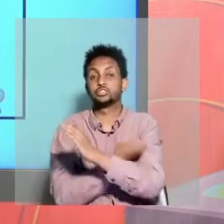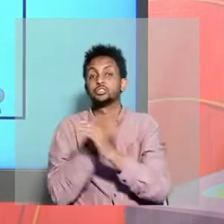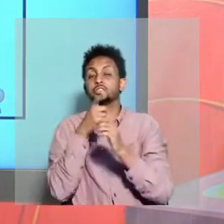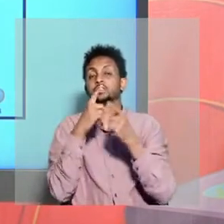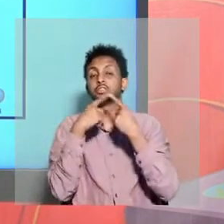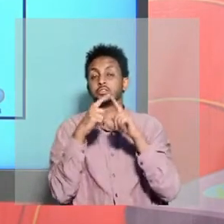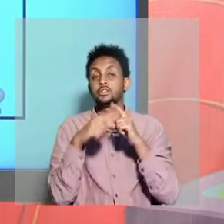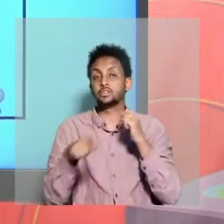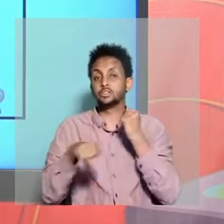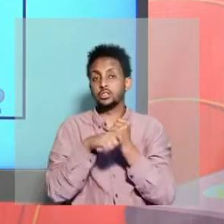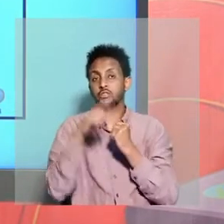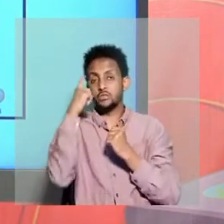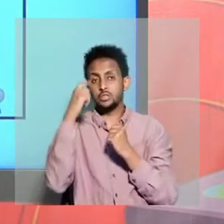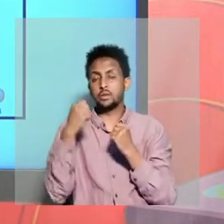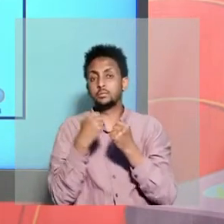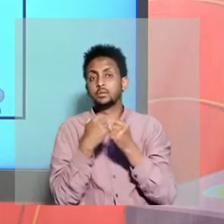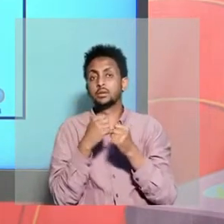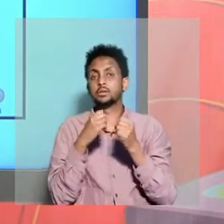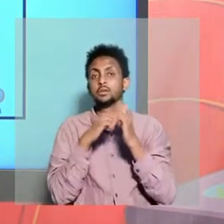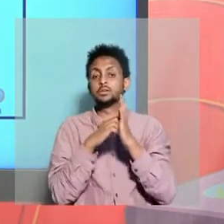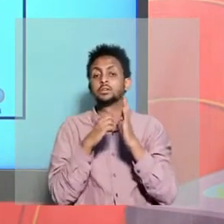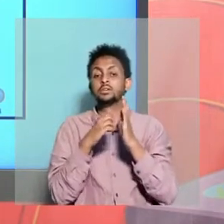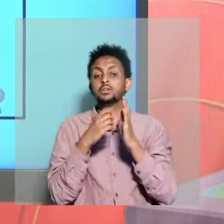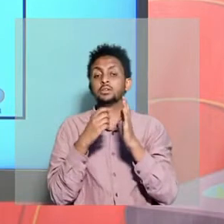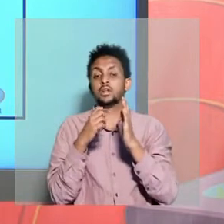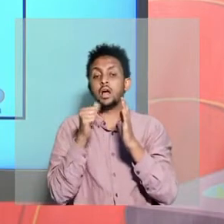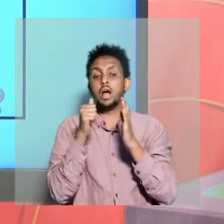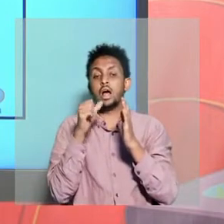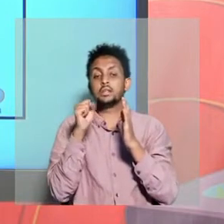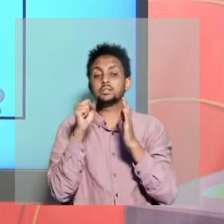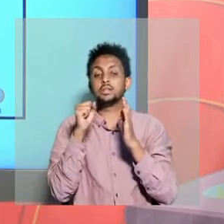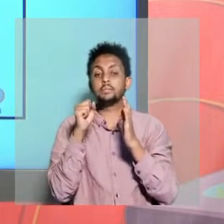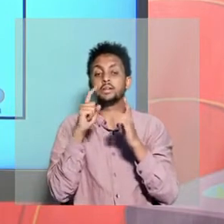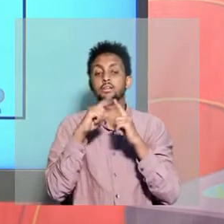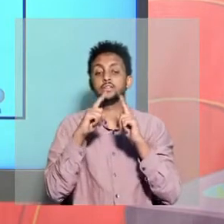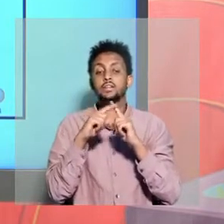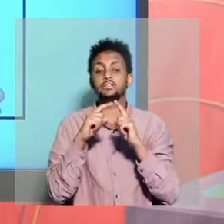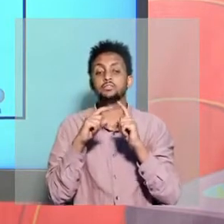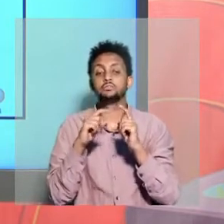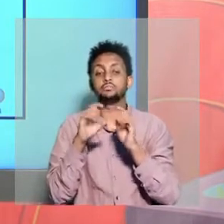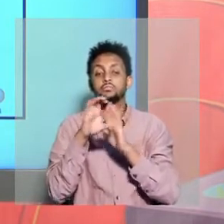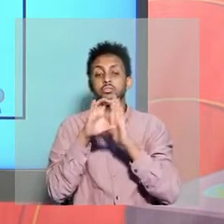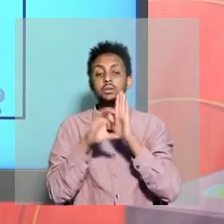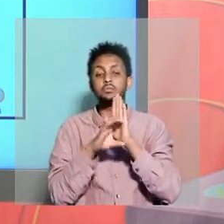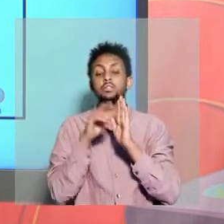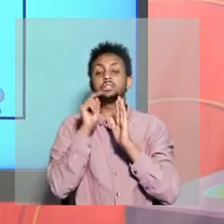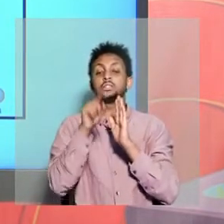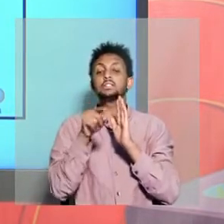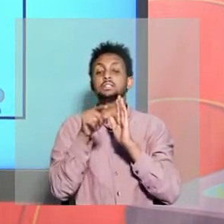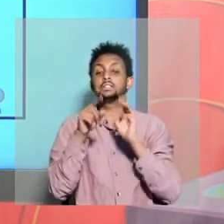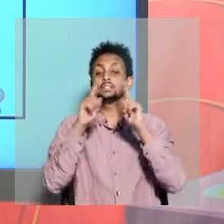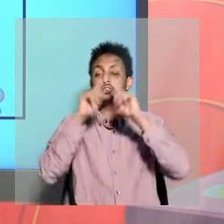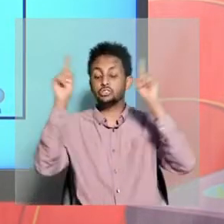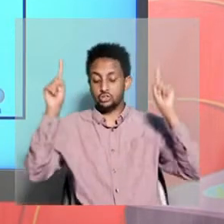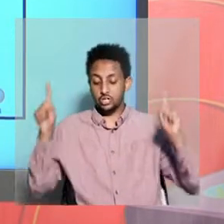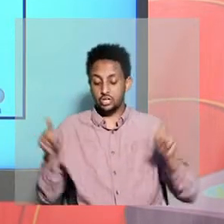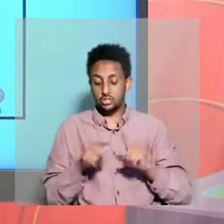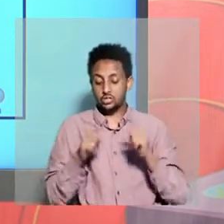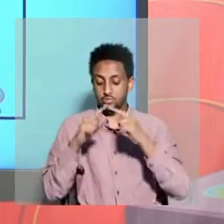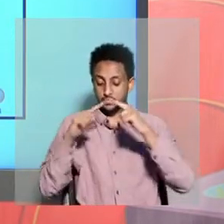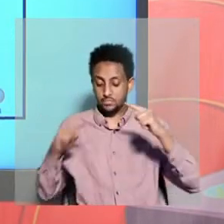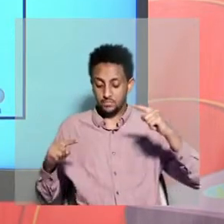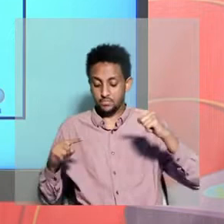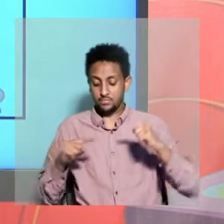of different charges. For example, here you have the assemblation of these different charges. Those three charges stays